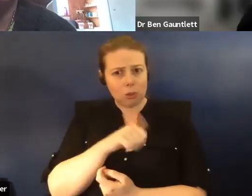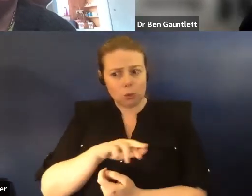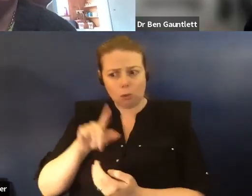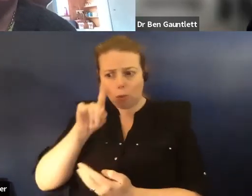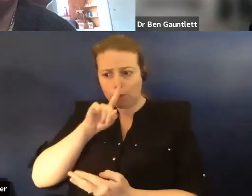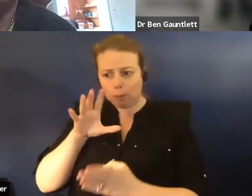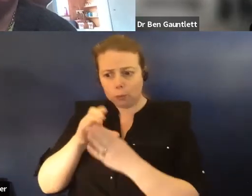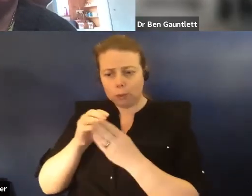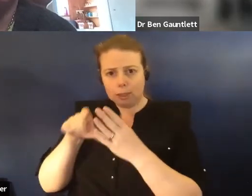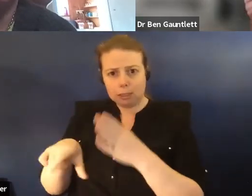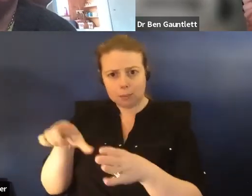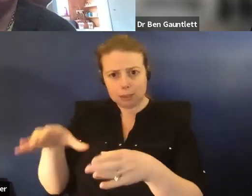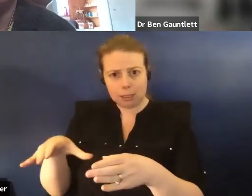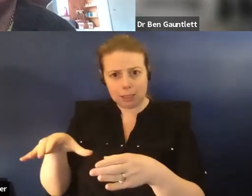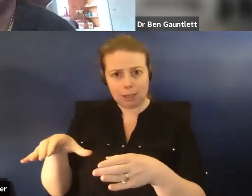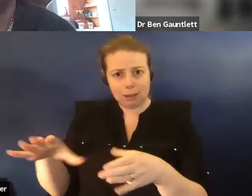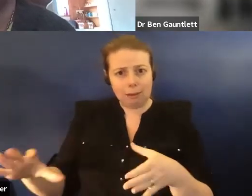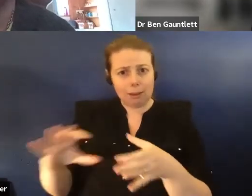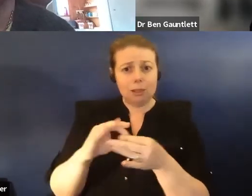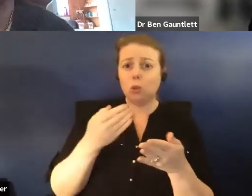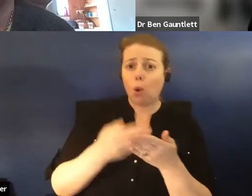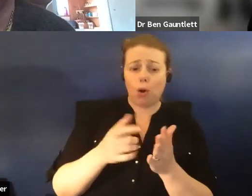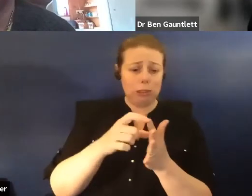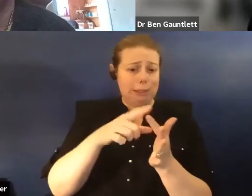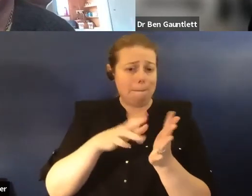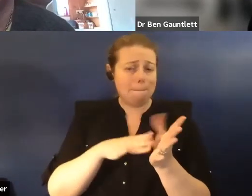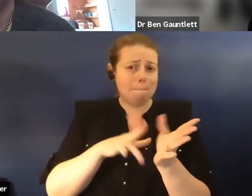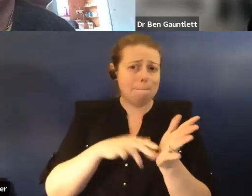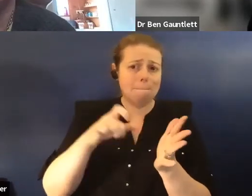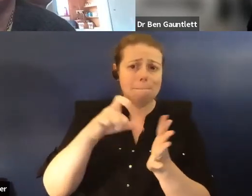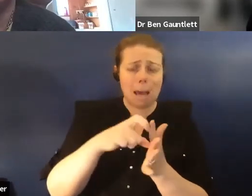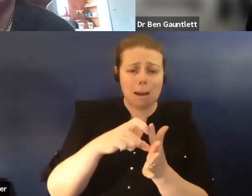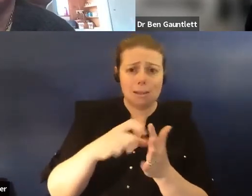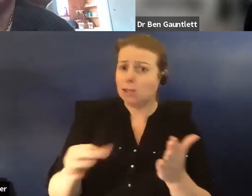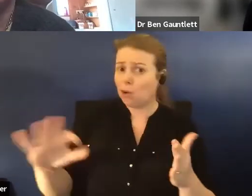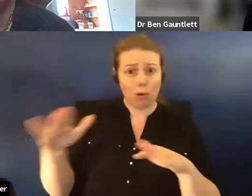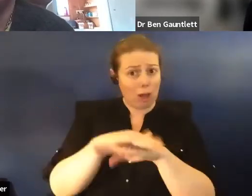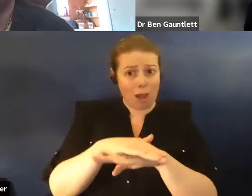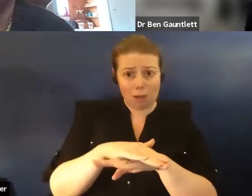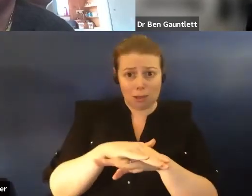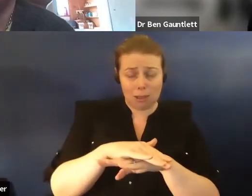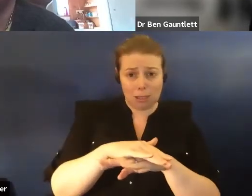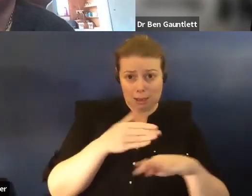on demand, social media, and other services that are not presently covered by the Broadcasting Services Act.